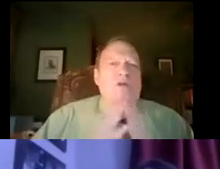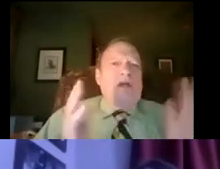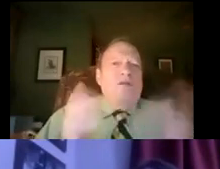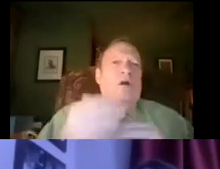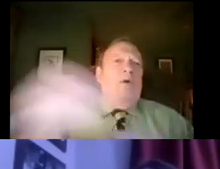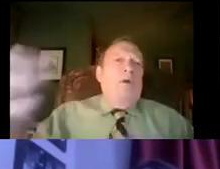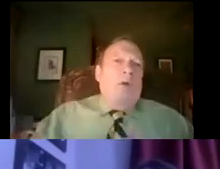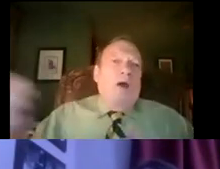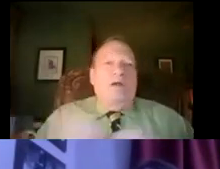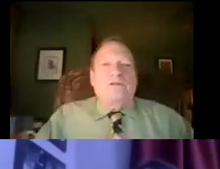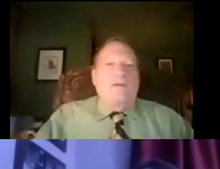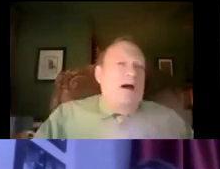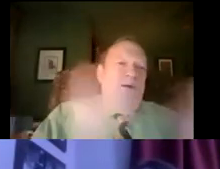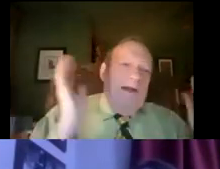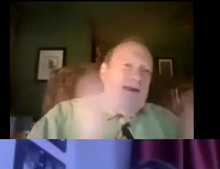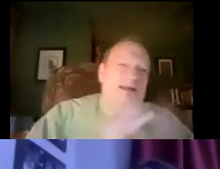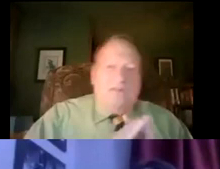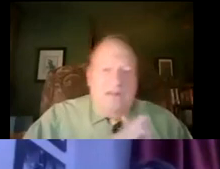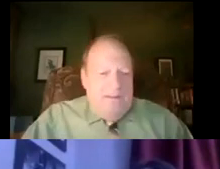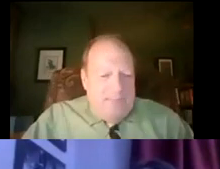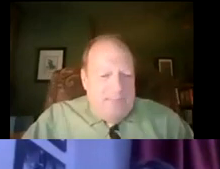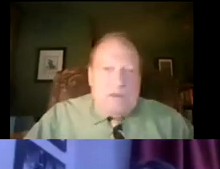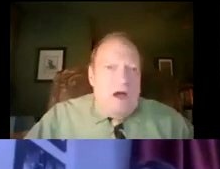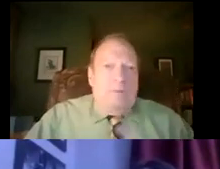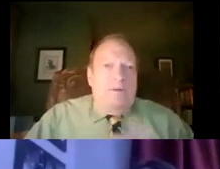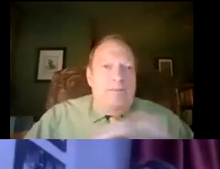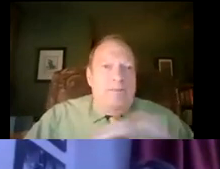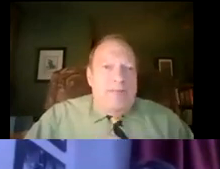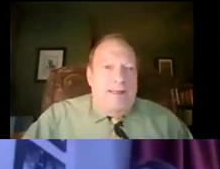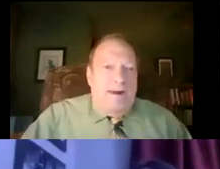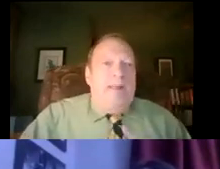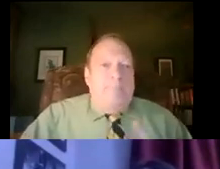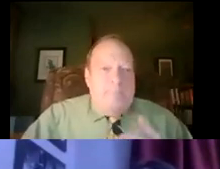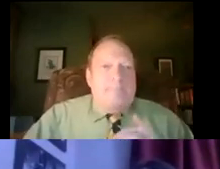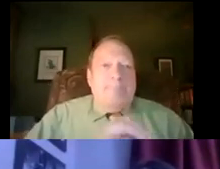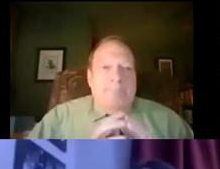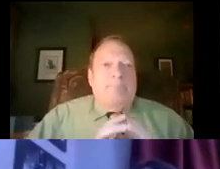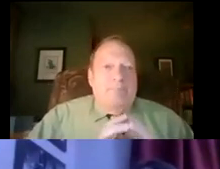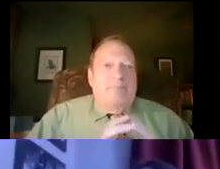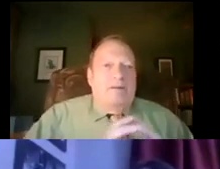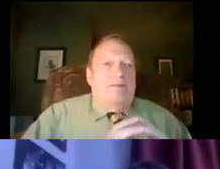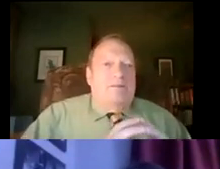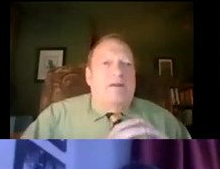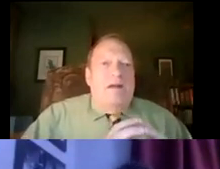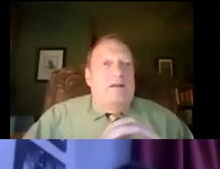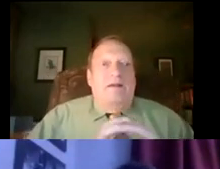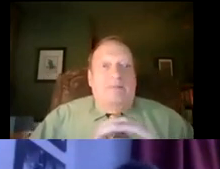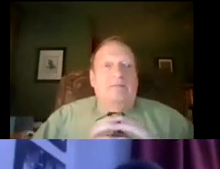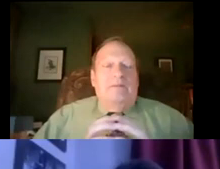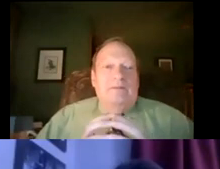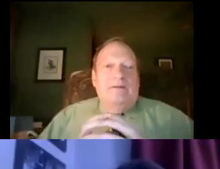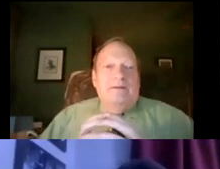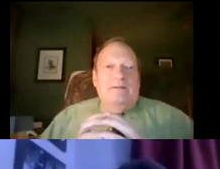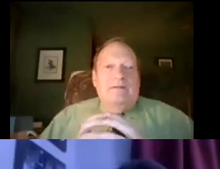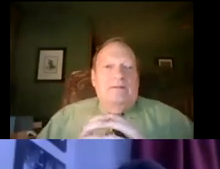think it was the 16th in our building project somehow. Oh, okay. Because it was stuck. Apartments. It wasn't just like the dorms that we all had on campus.